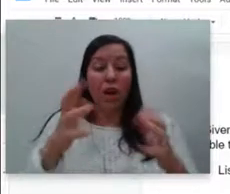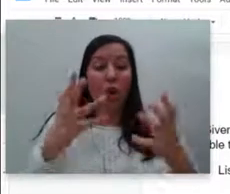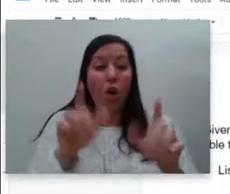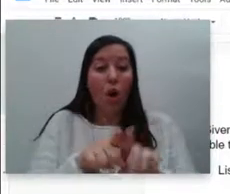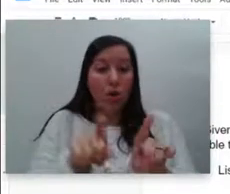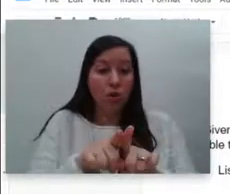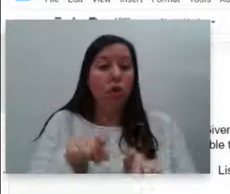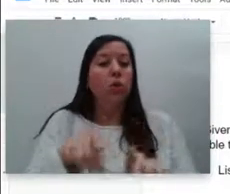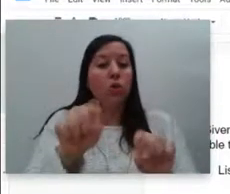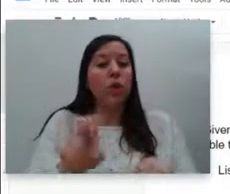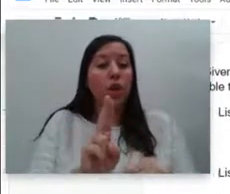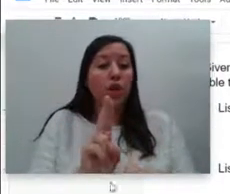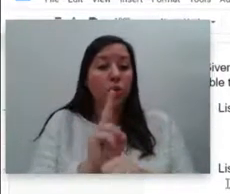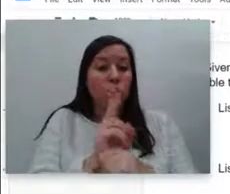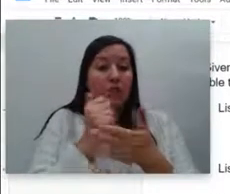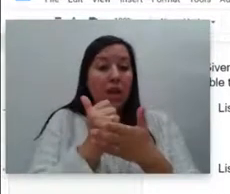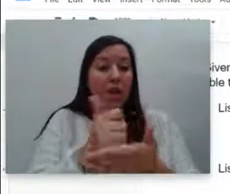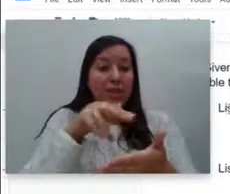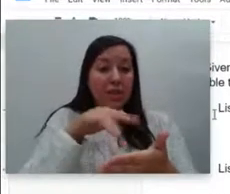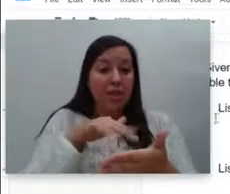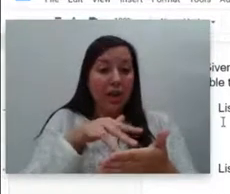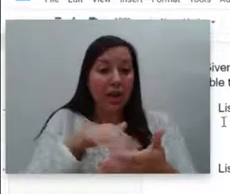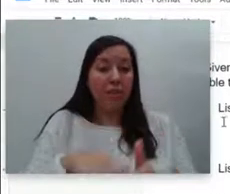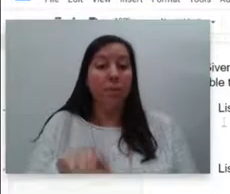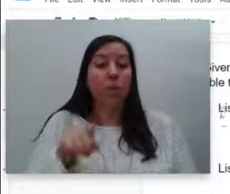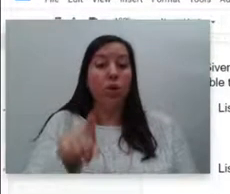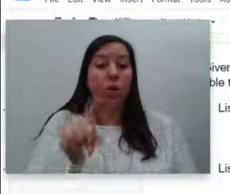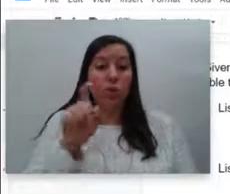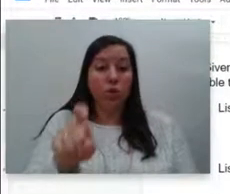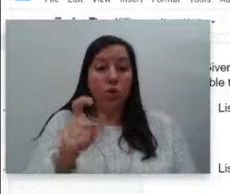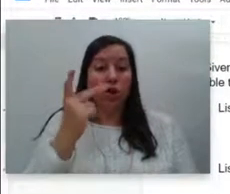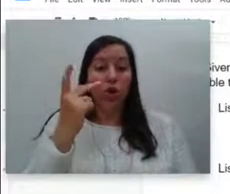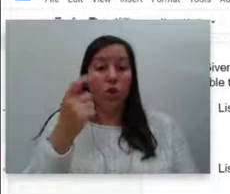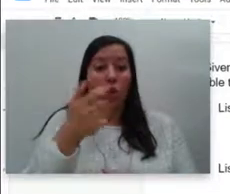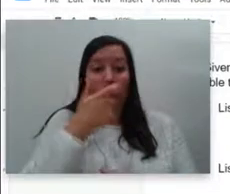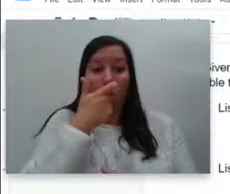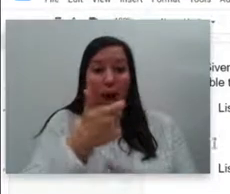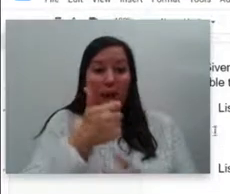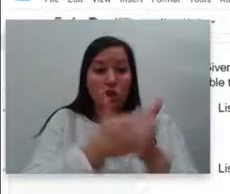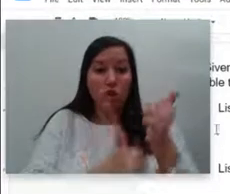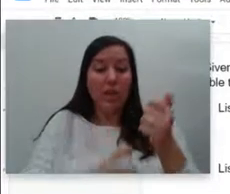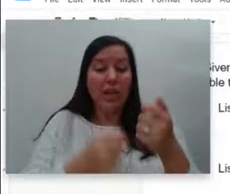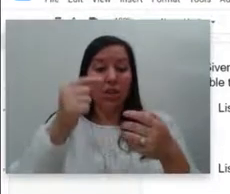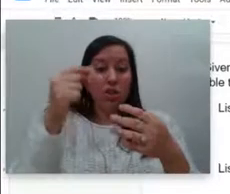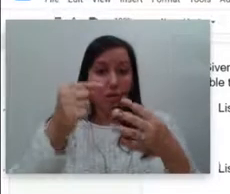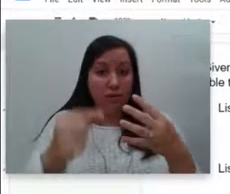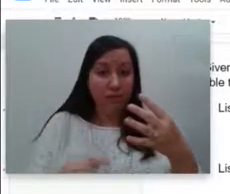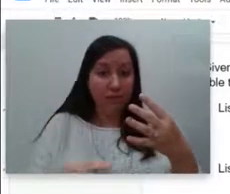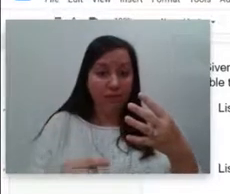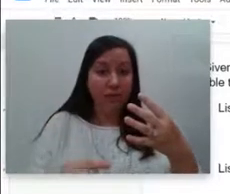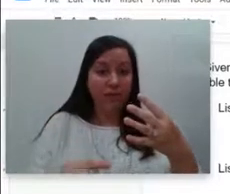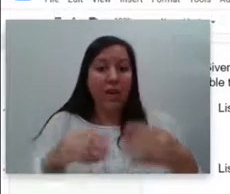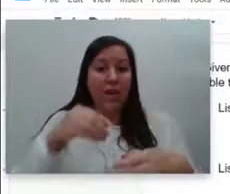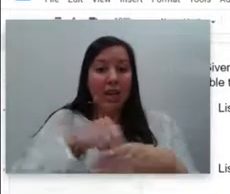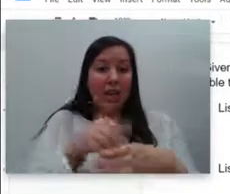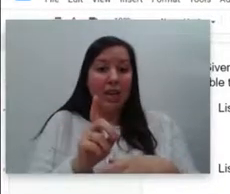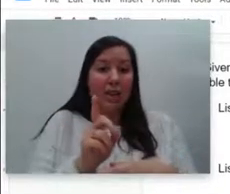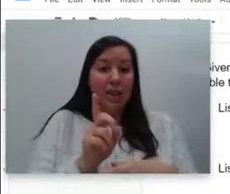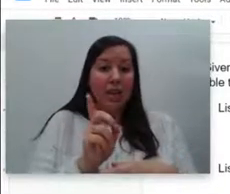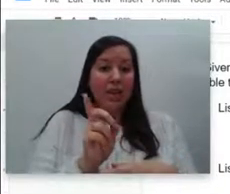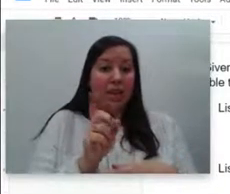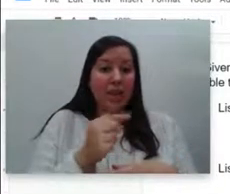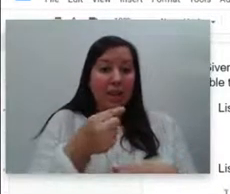However, you should go through each bulleted item in the study guide,